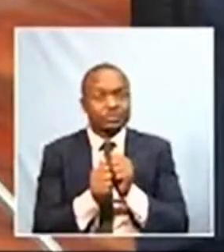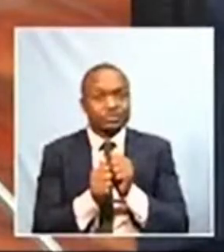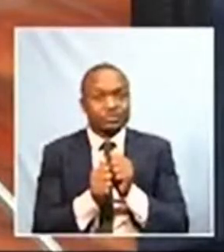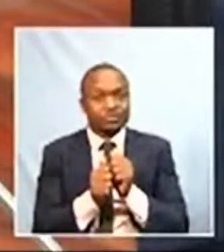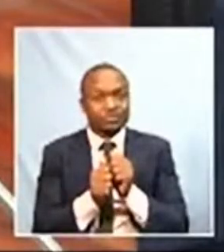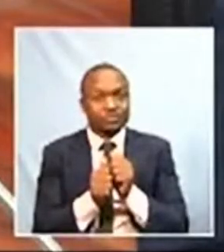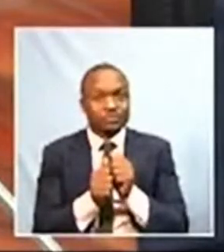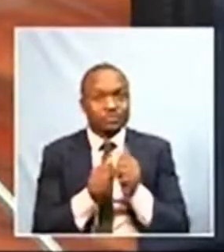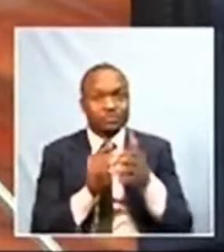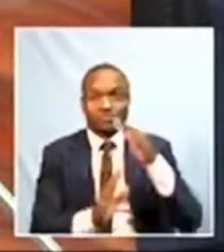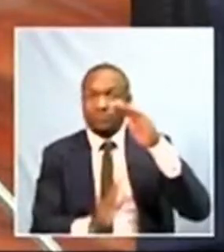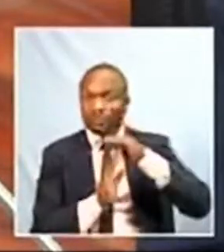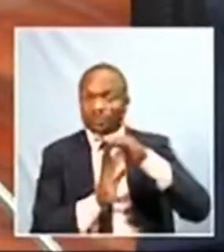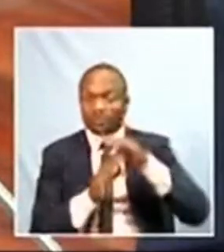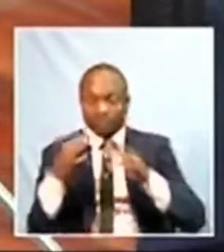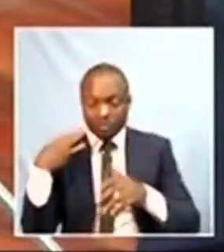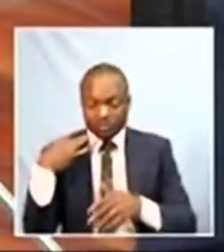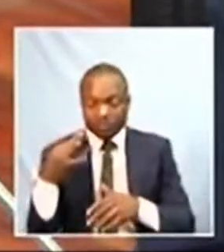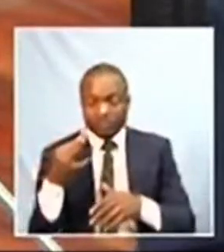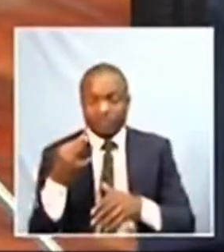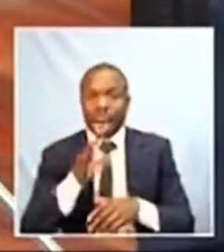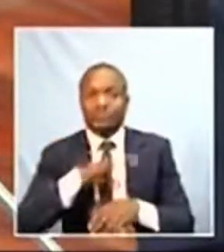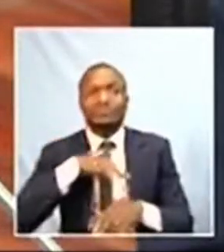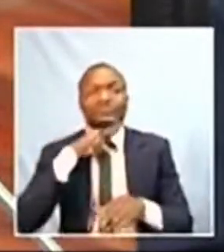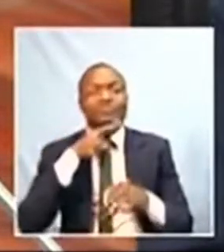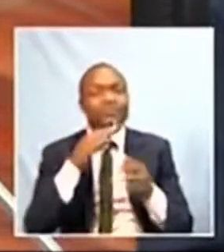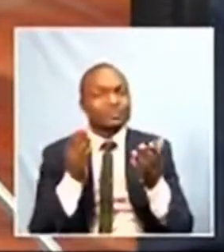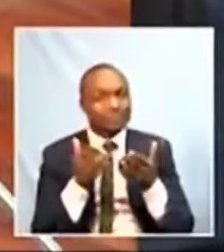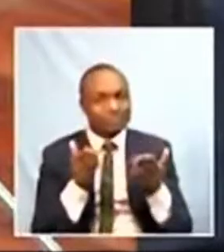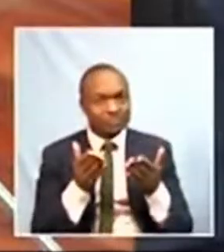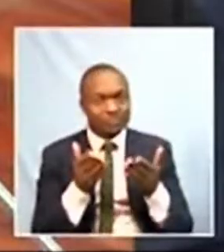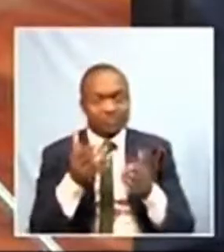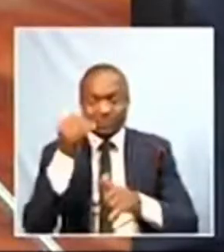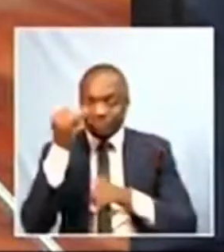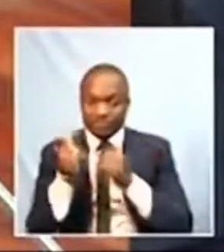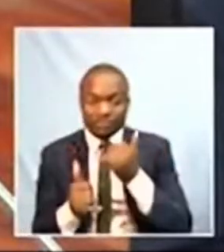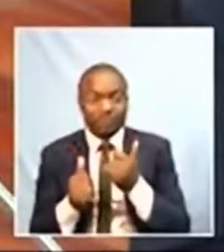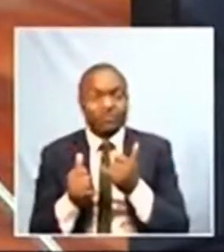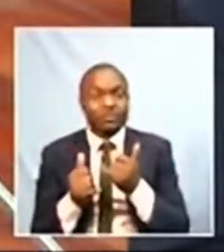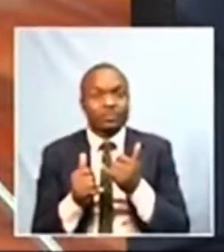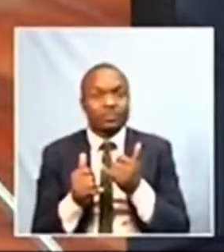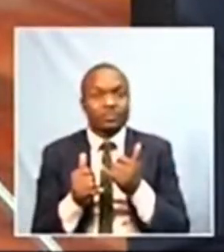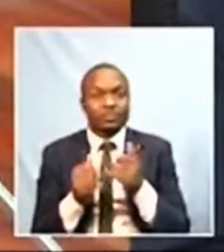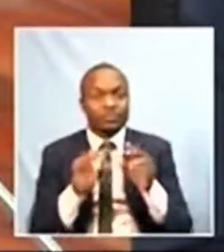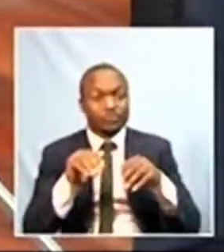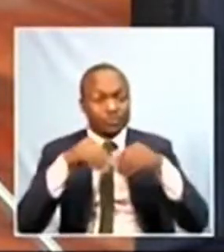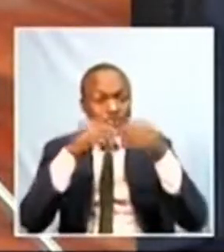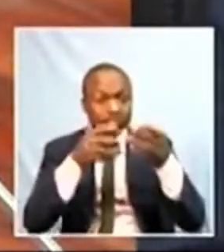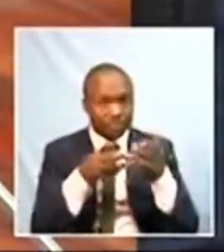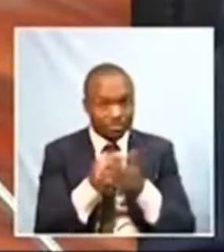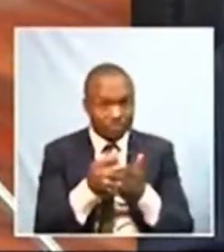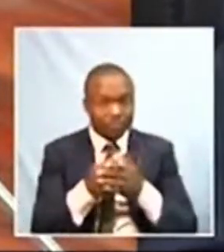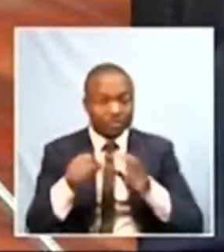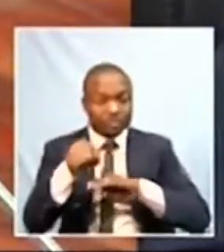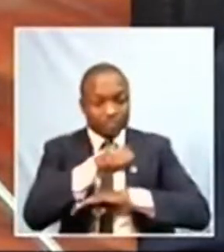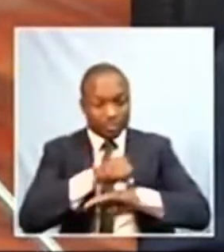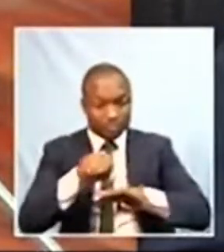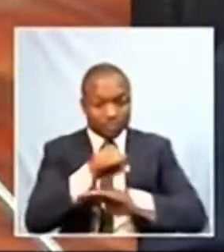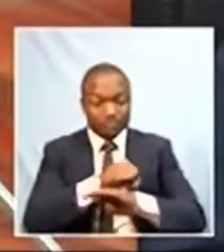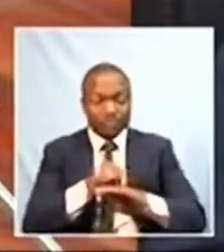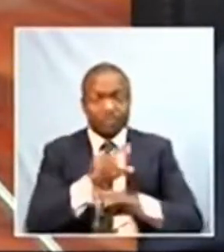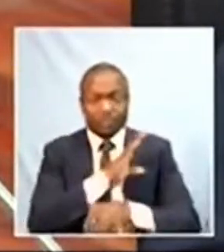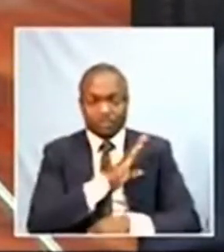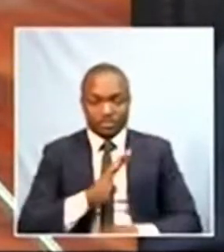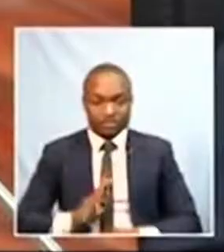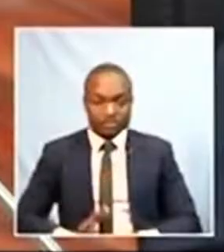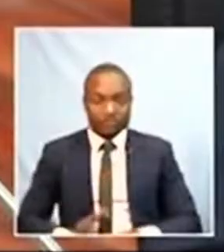limited applications that were not enough to exhaust the allocated funds for the secondary